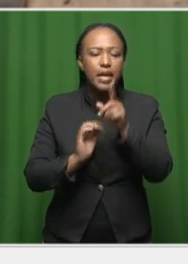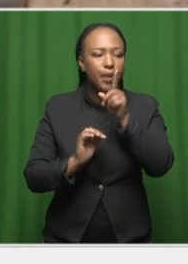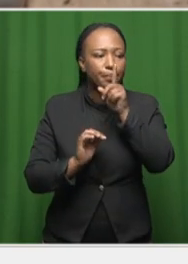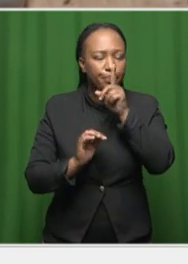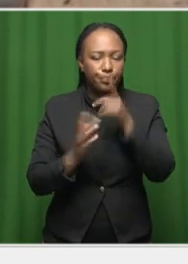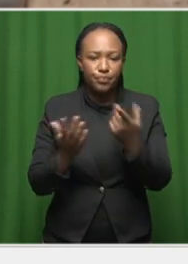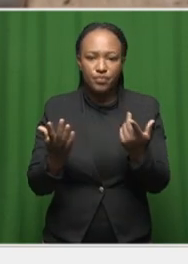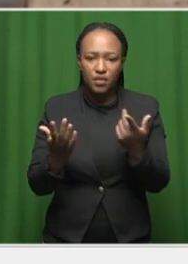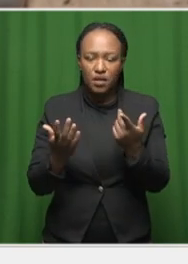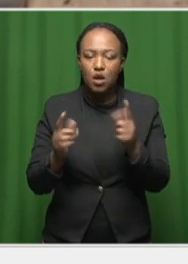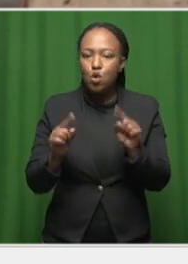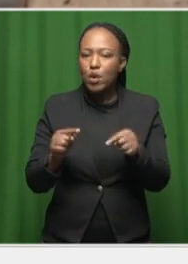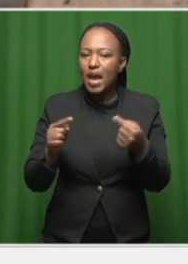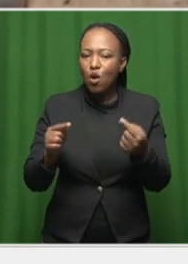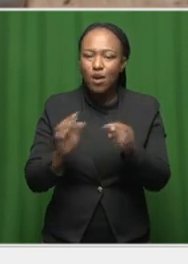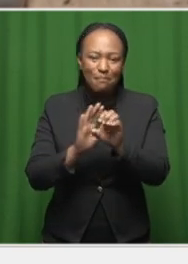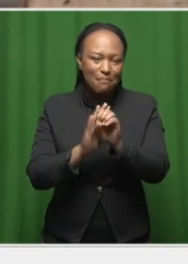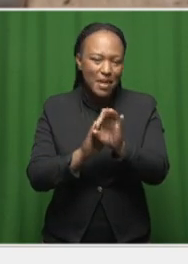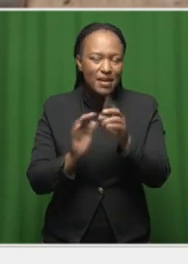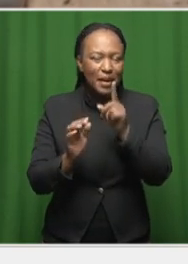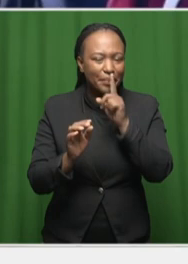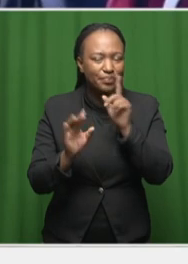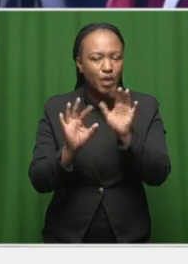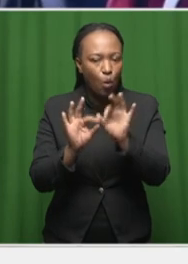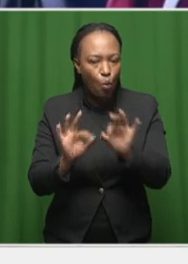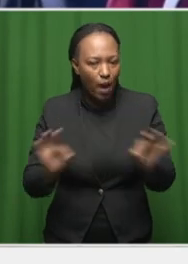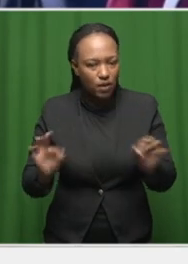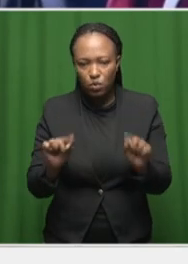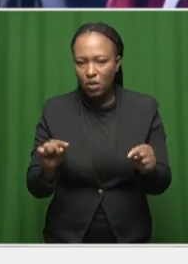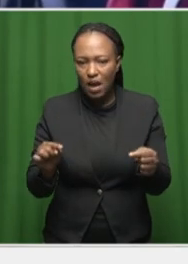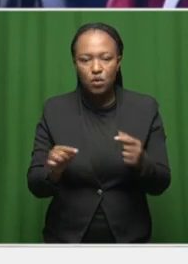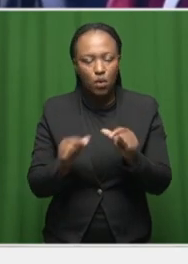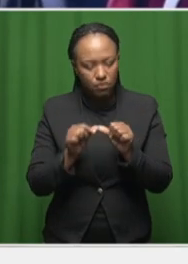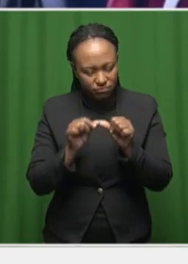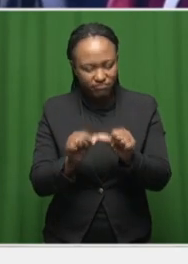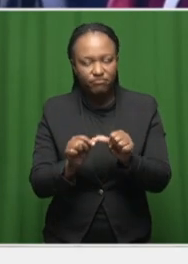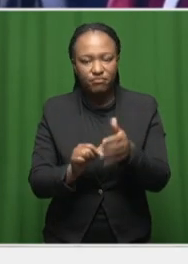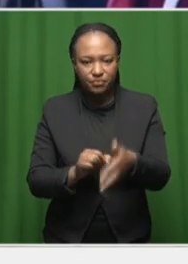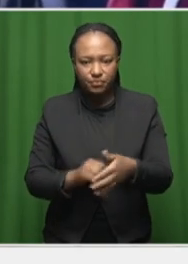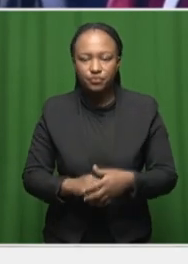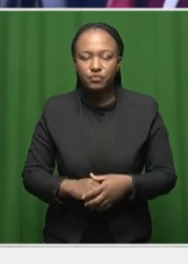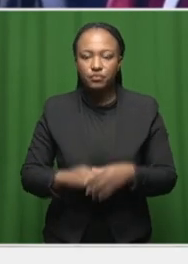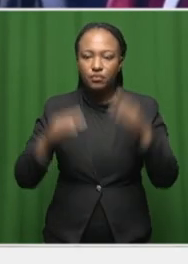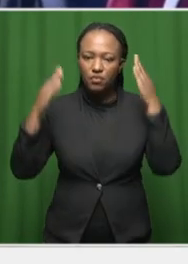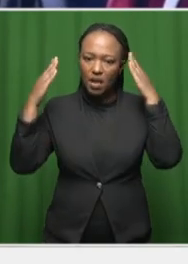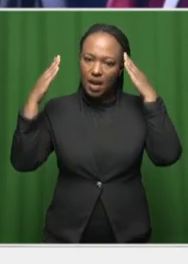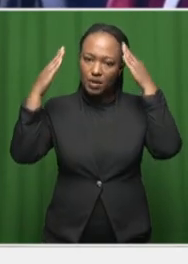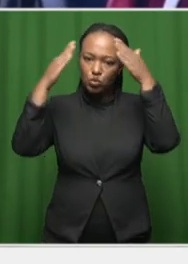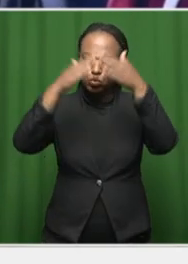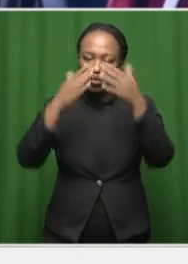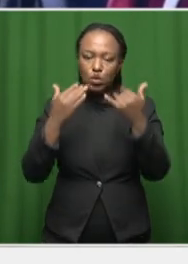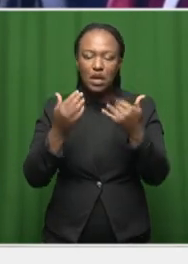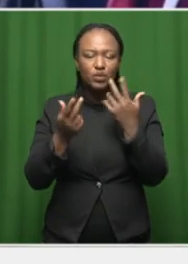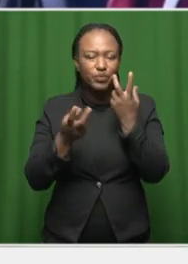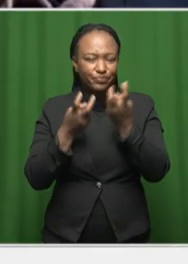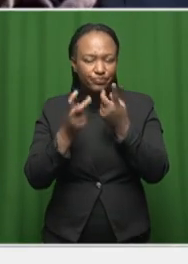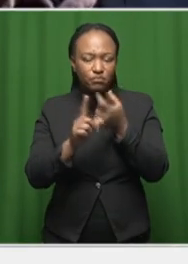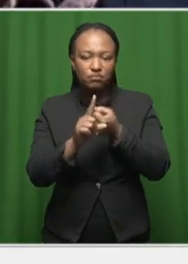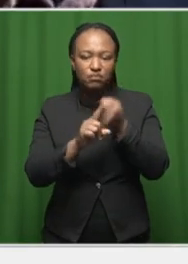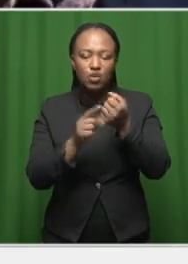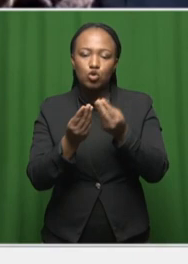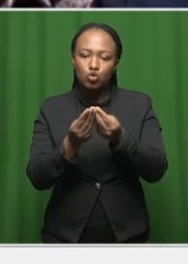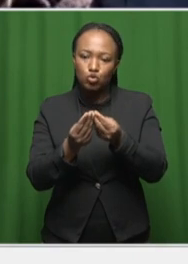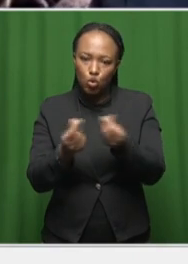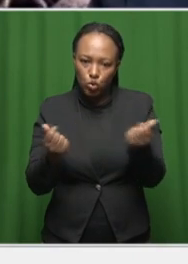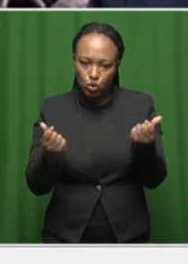silence media. Media is there to stay. Lesotho is facing an uphill battle to find a lasting solution